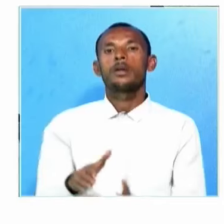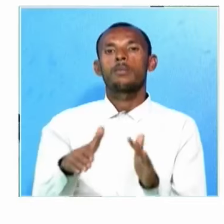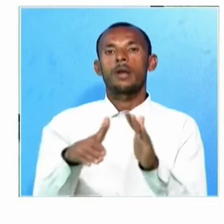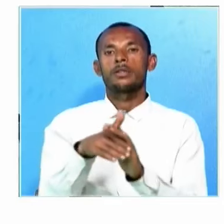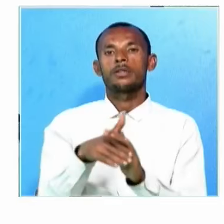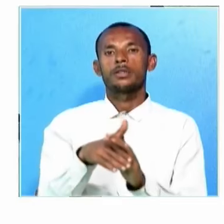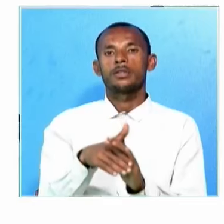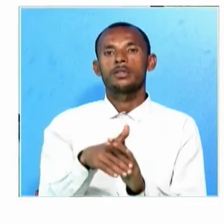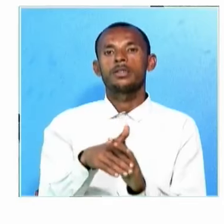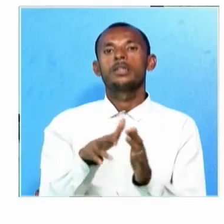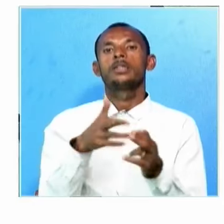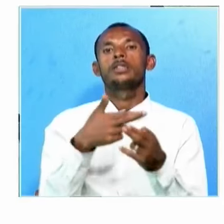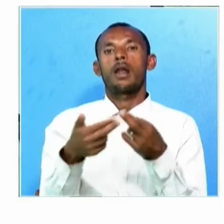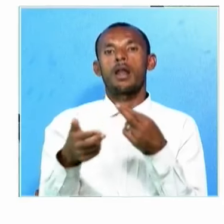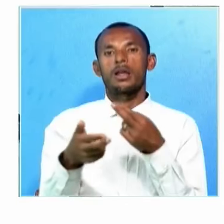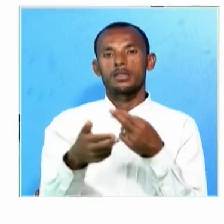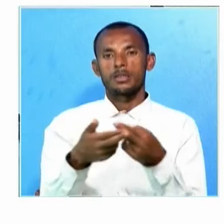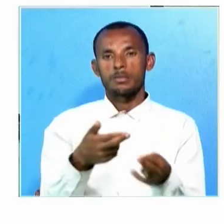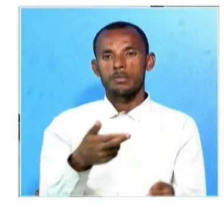Represent the relationship.